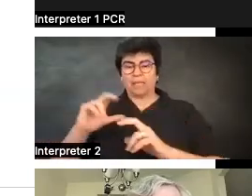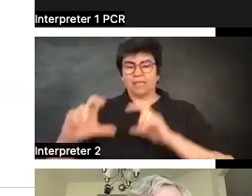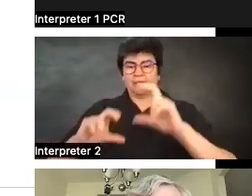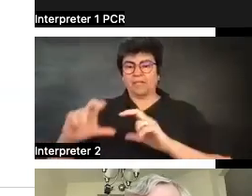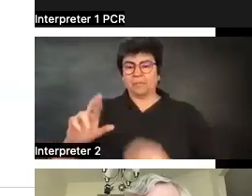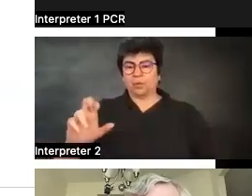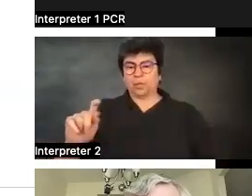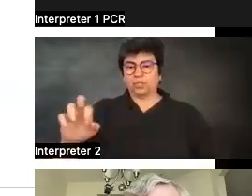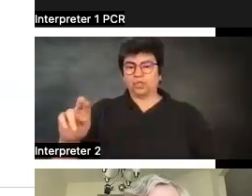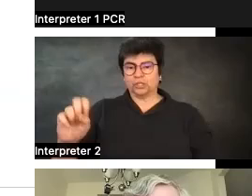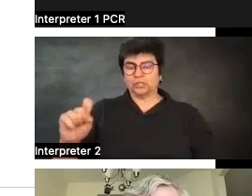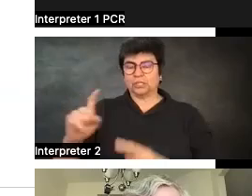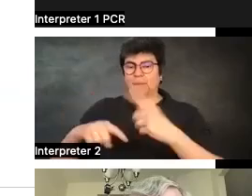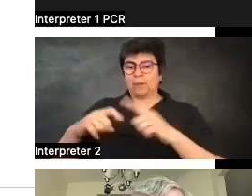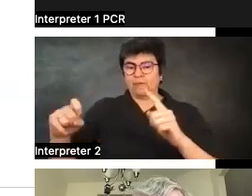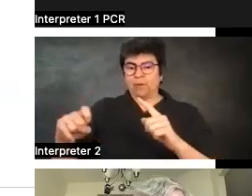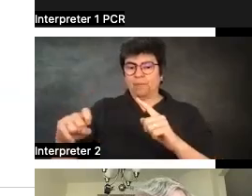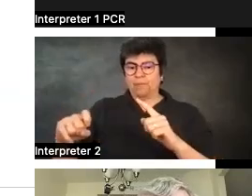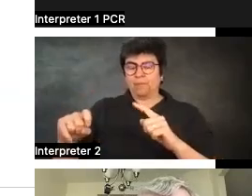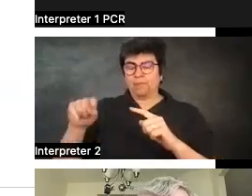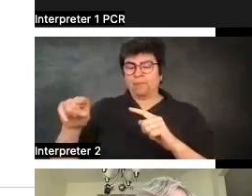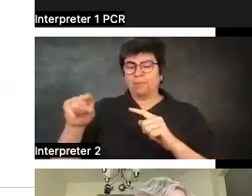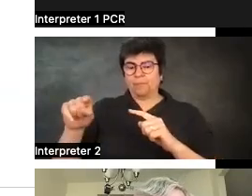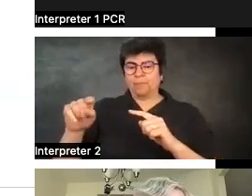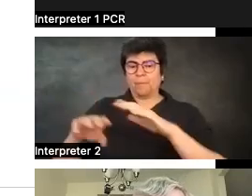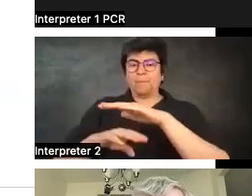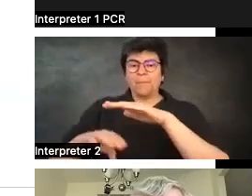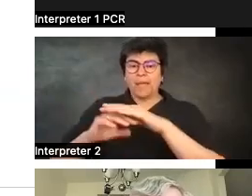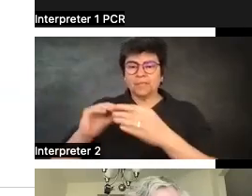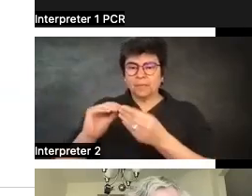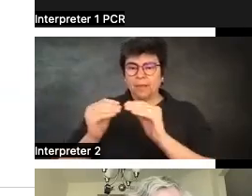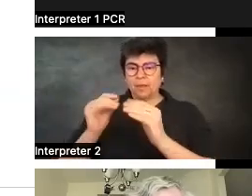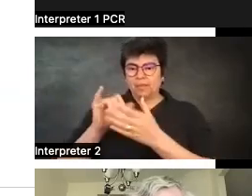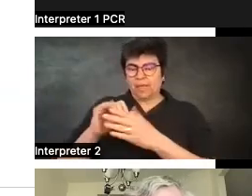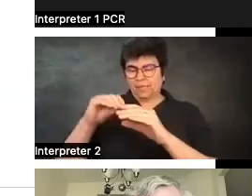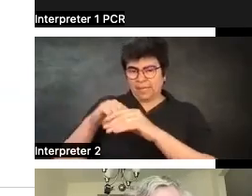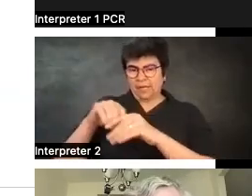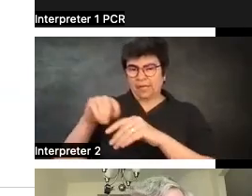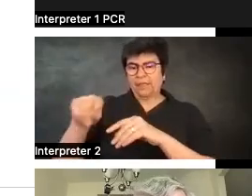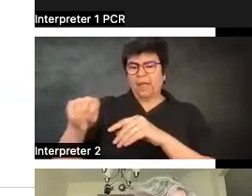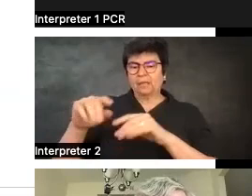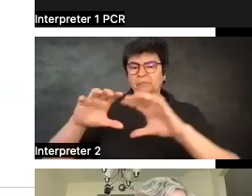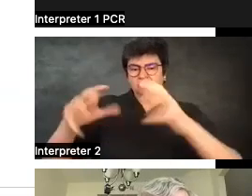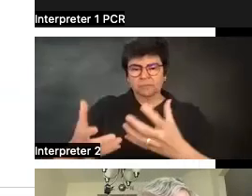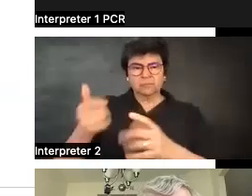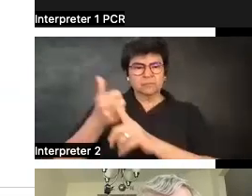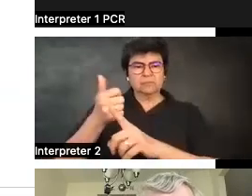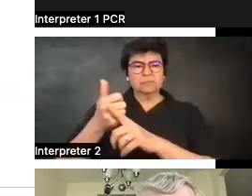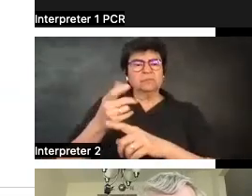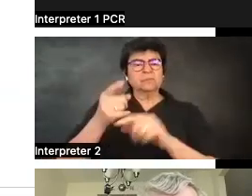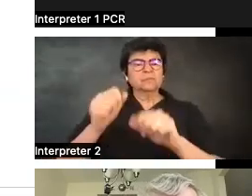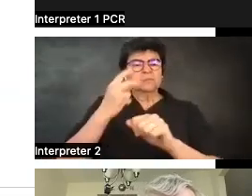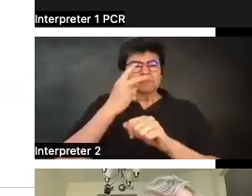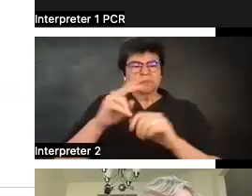that are coming off of the base amount that's in the tontine itself. And you can see those